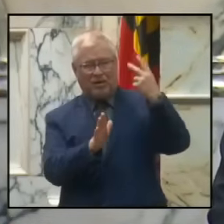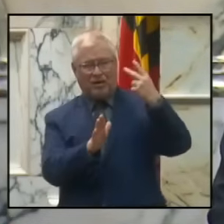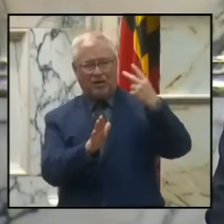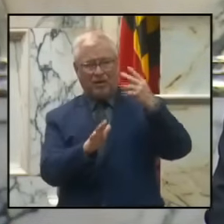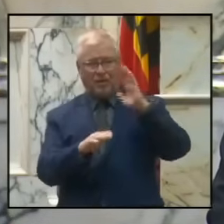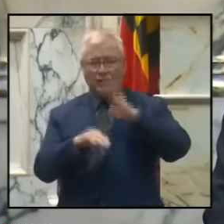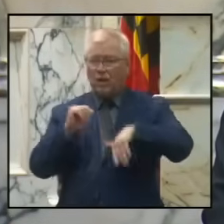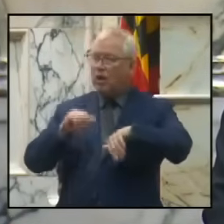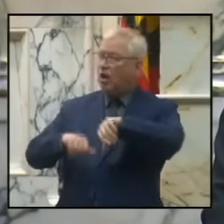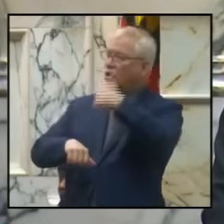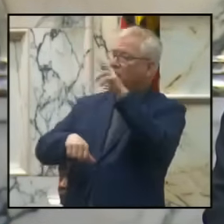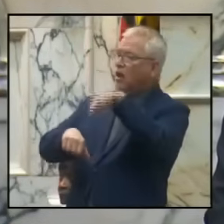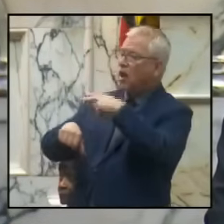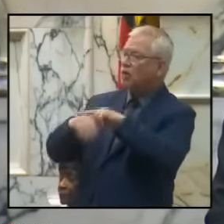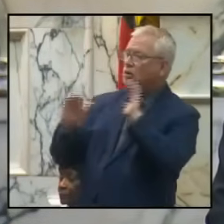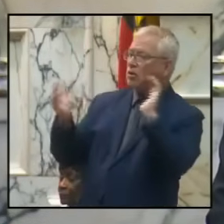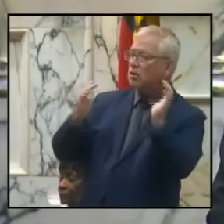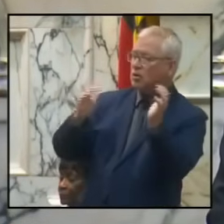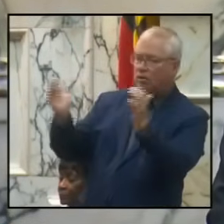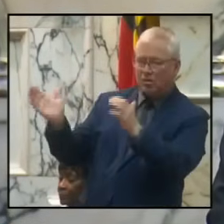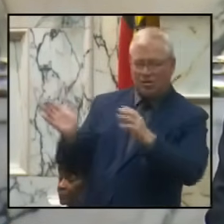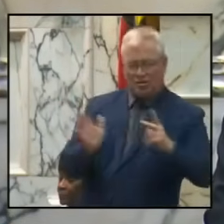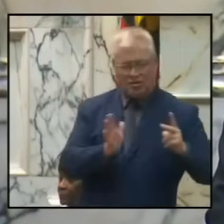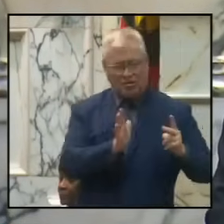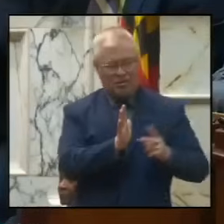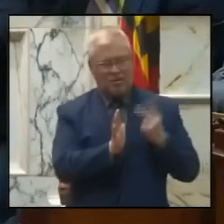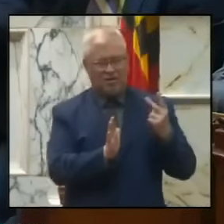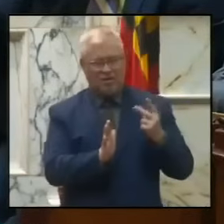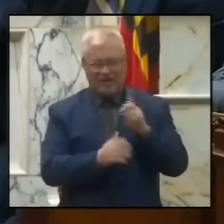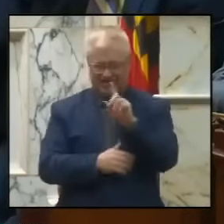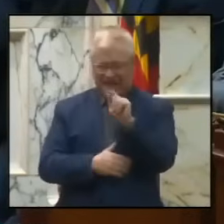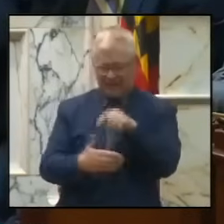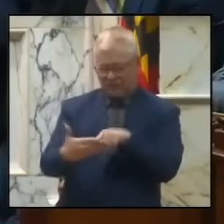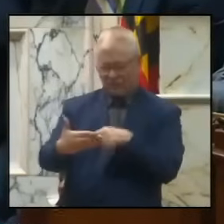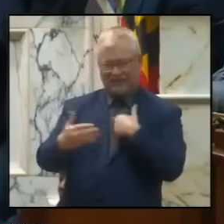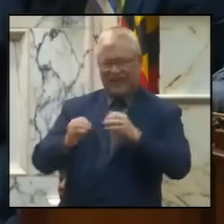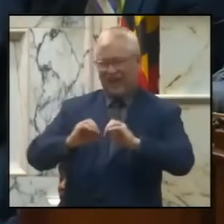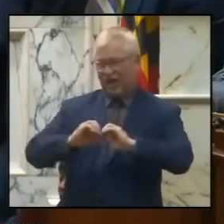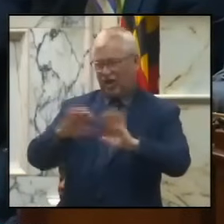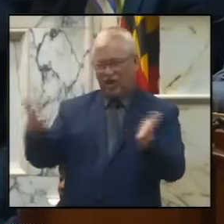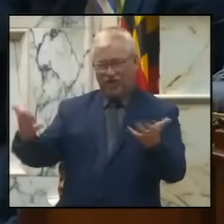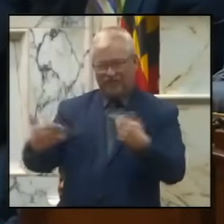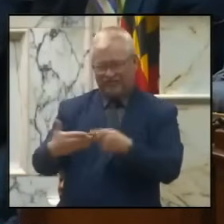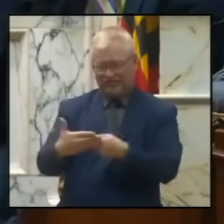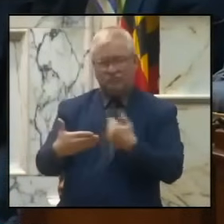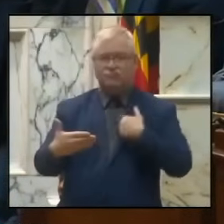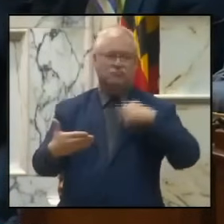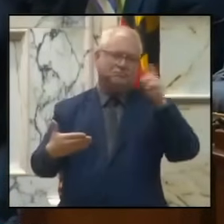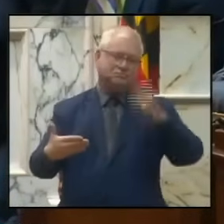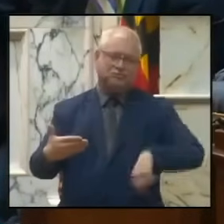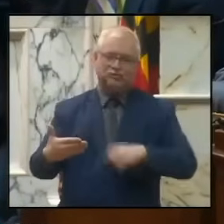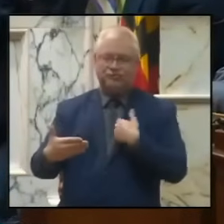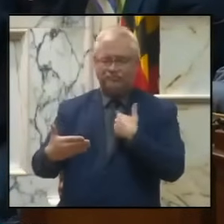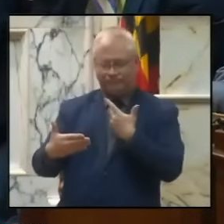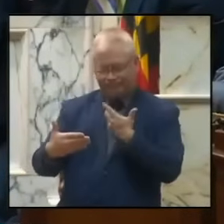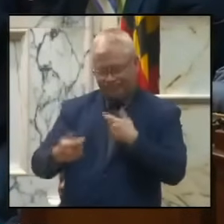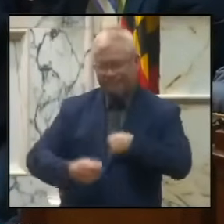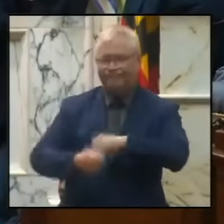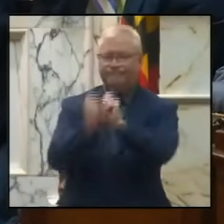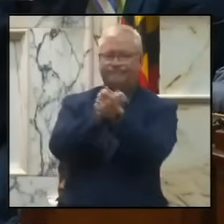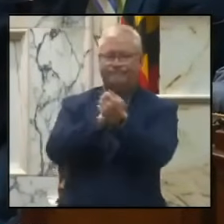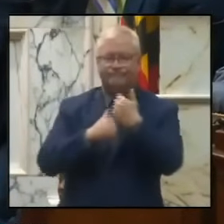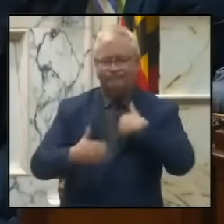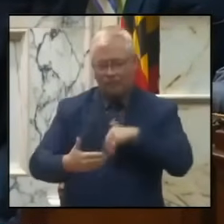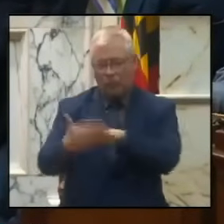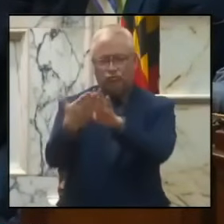Guys, the data is telling us a clear message. We need to better understand and address what is happening with our men and boys.